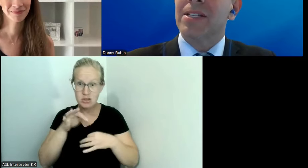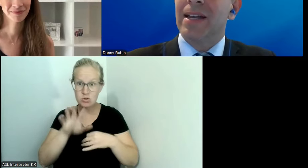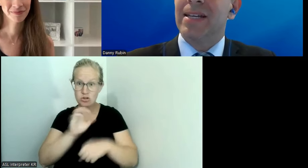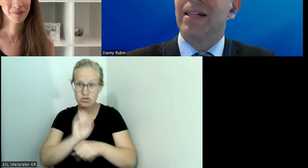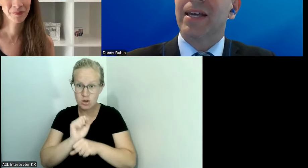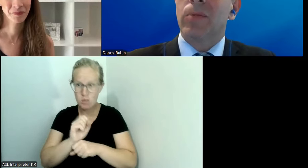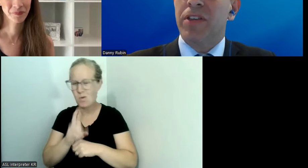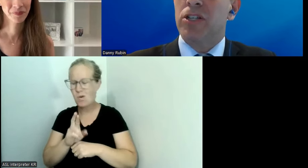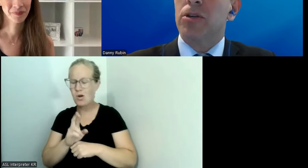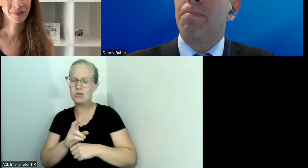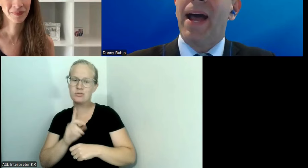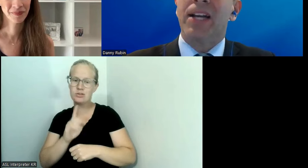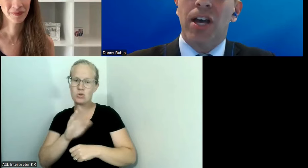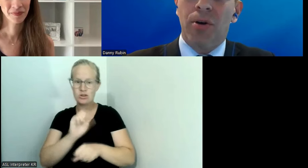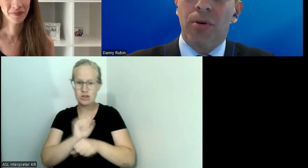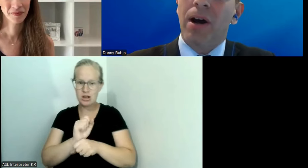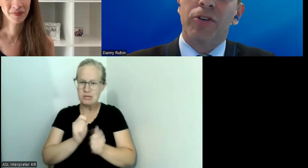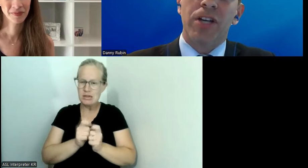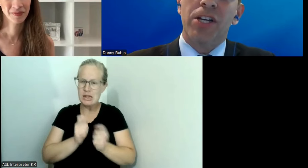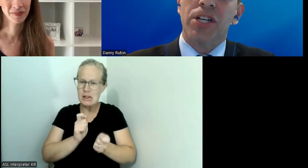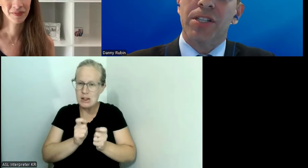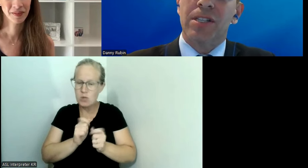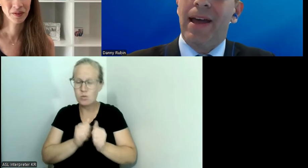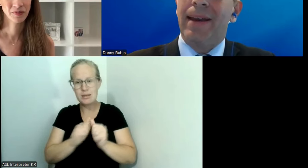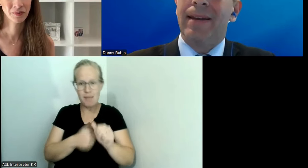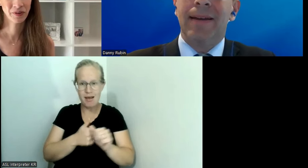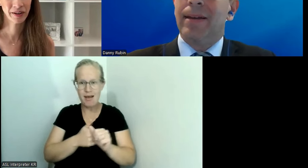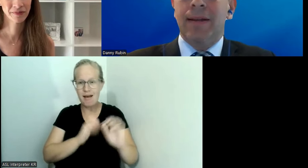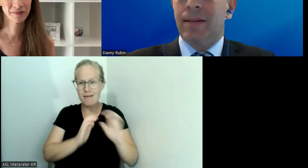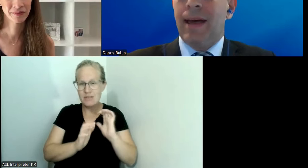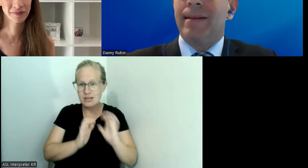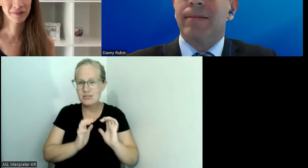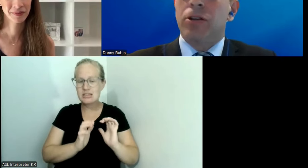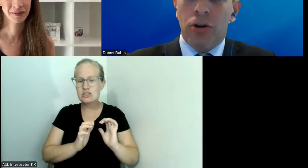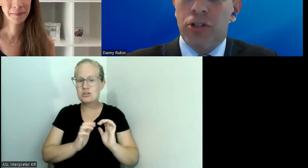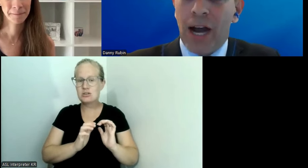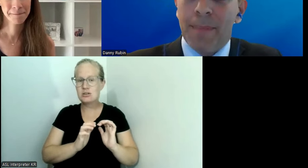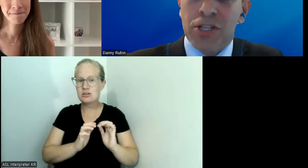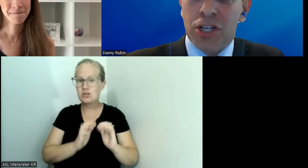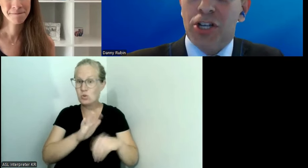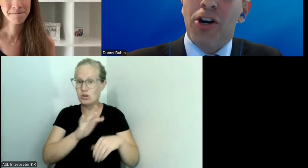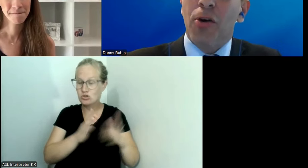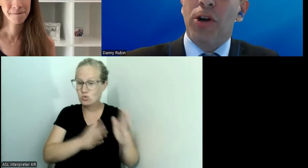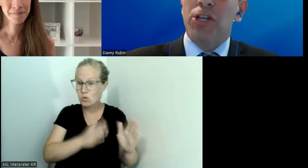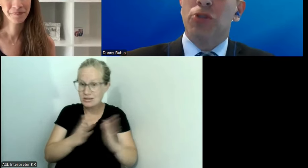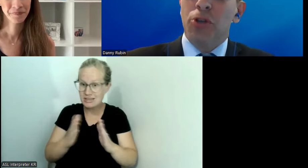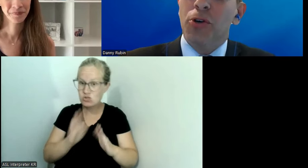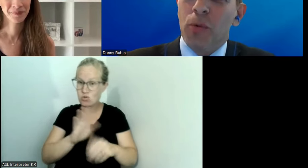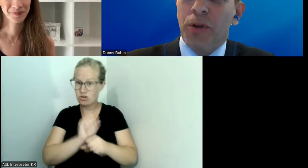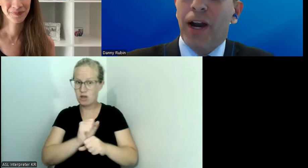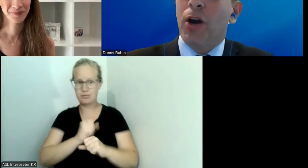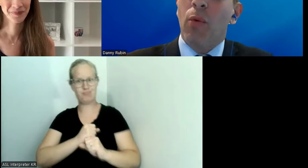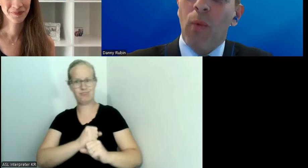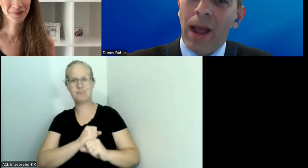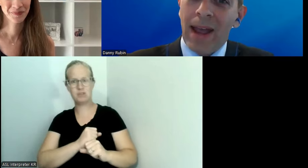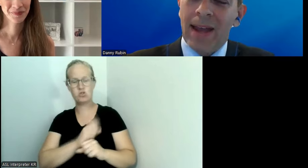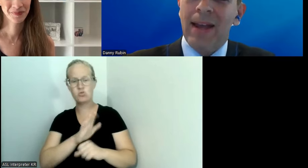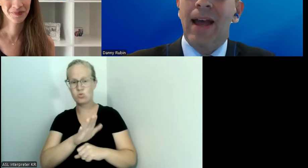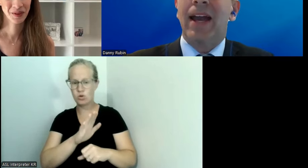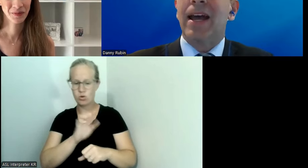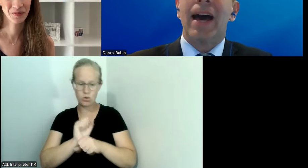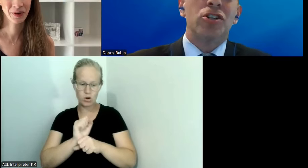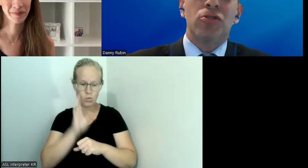nuanced and delicate with these back-channel conversations that, that your job is secure? What you do will not go